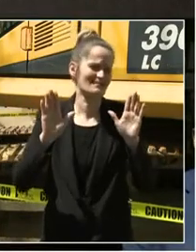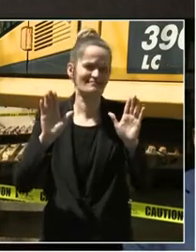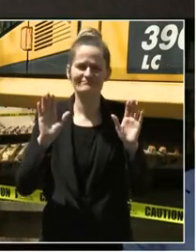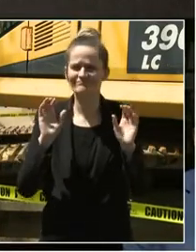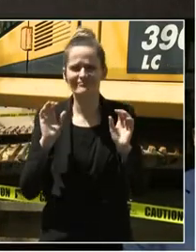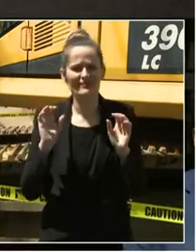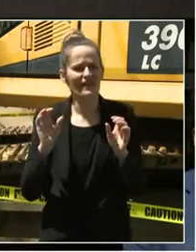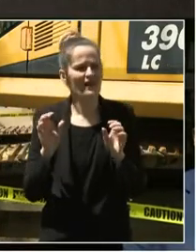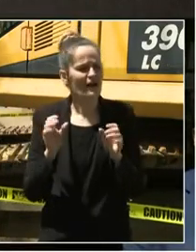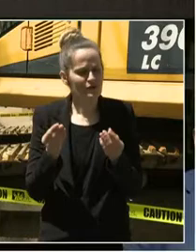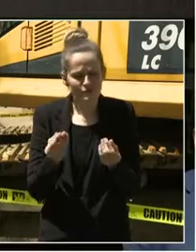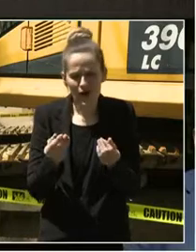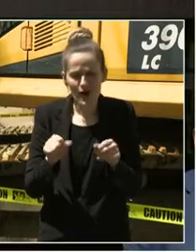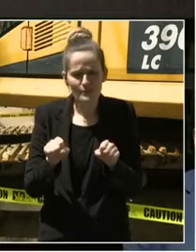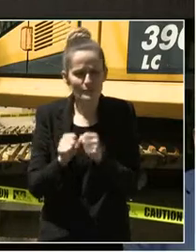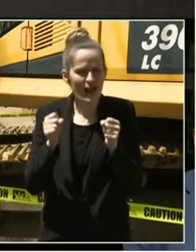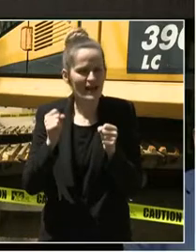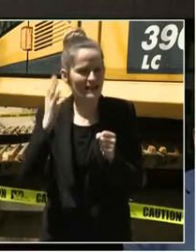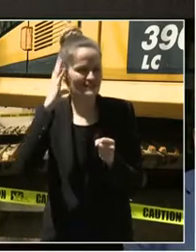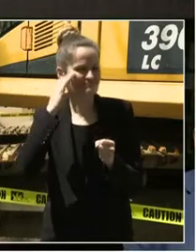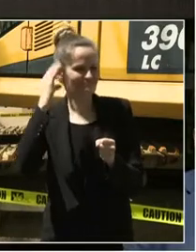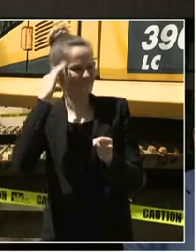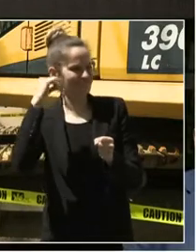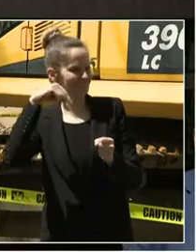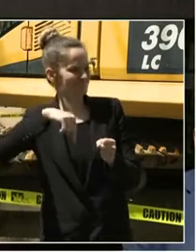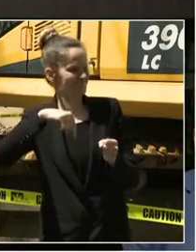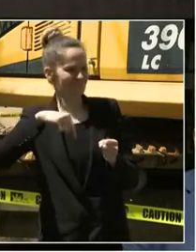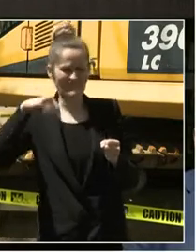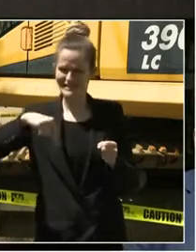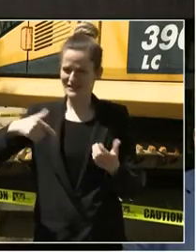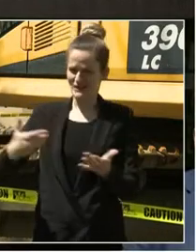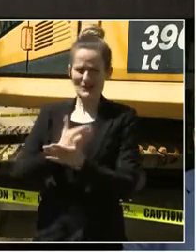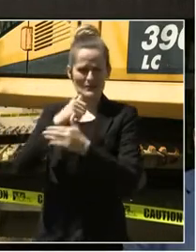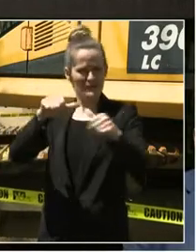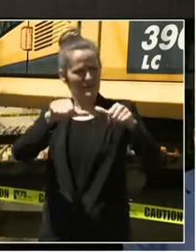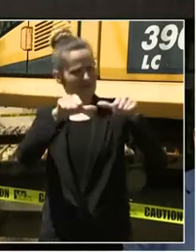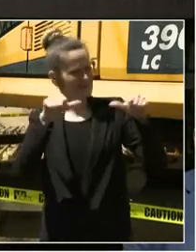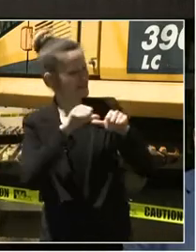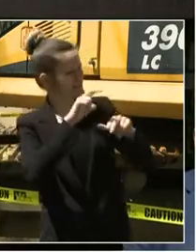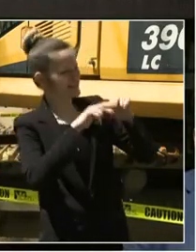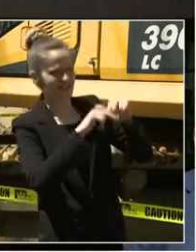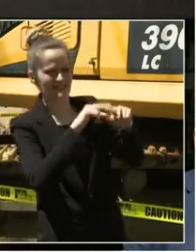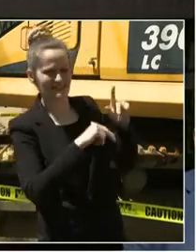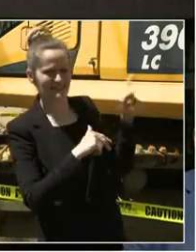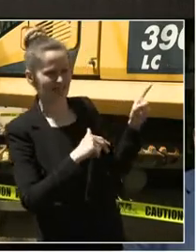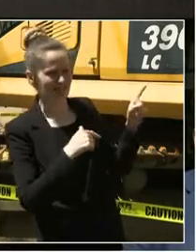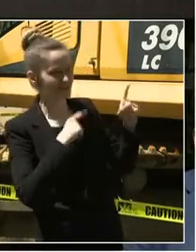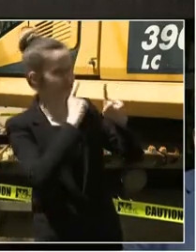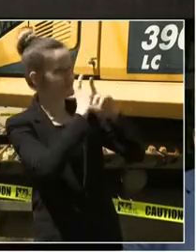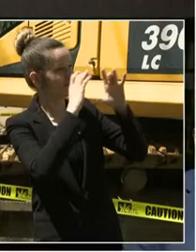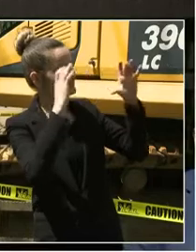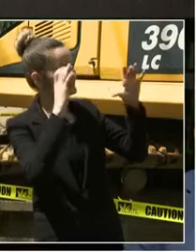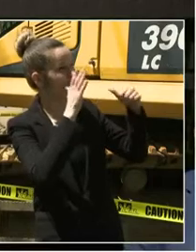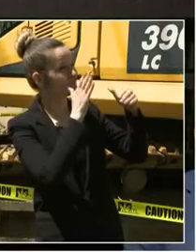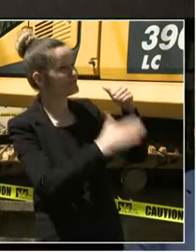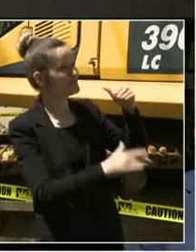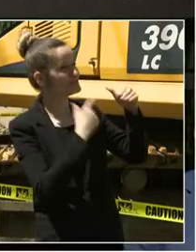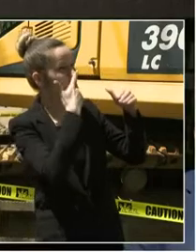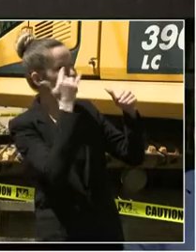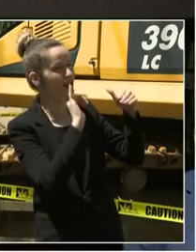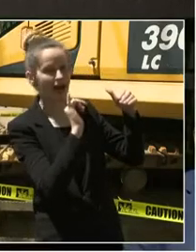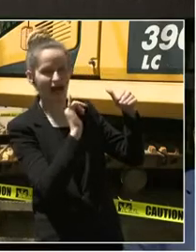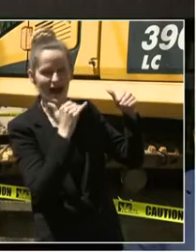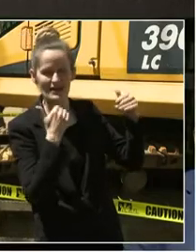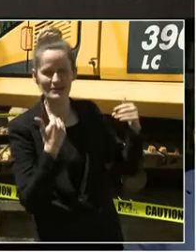groundbreaking today. And just imagine when it's done. It's going to be something. It's been